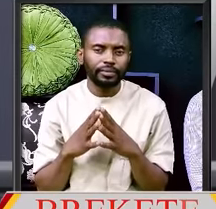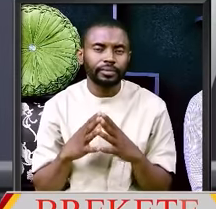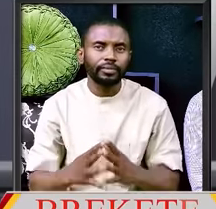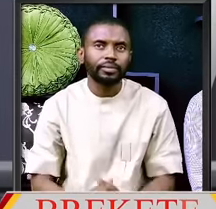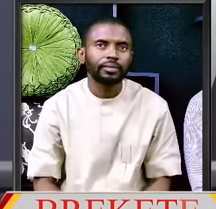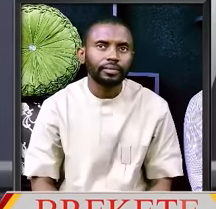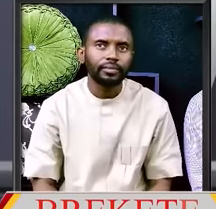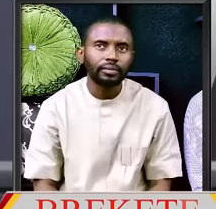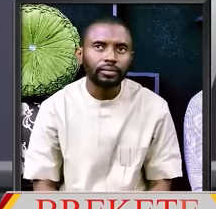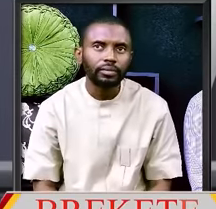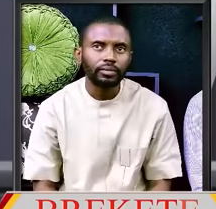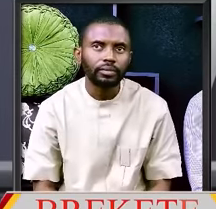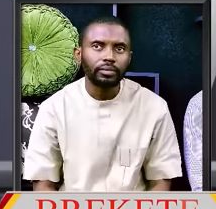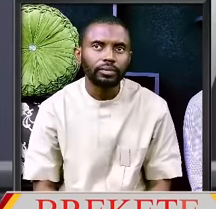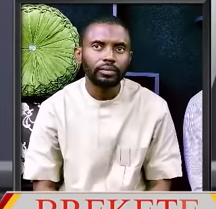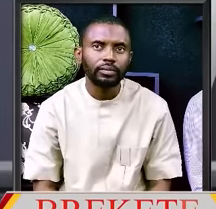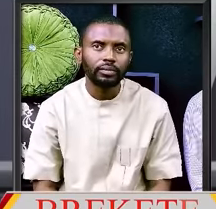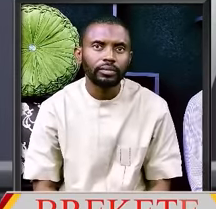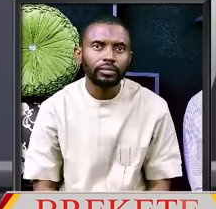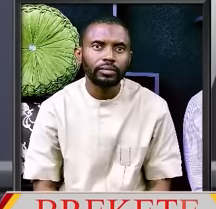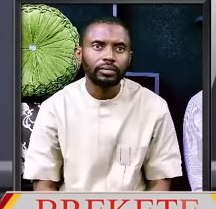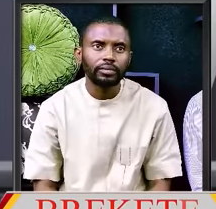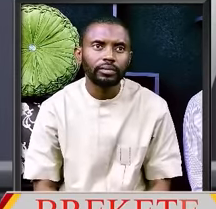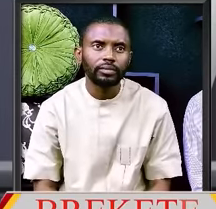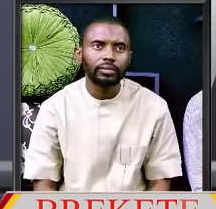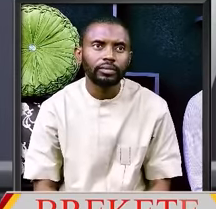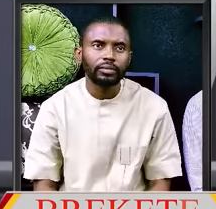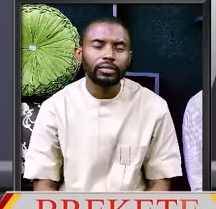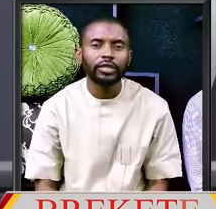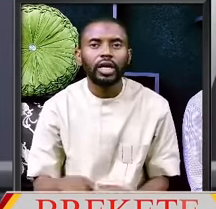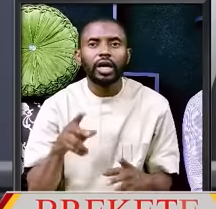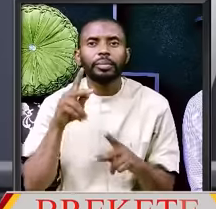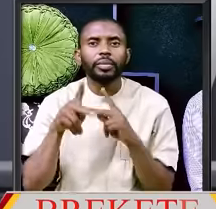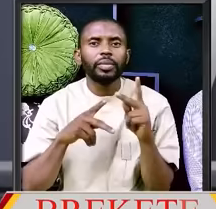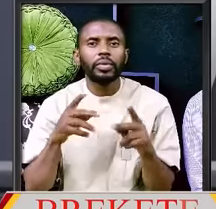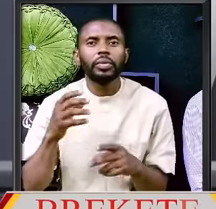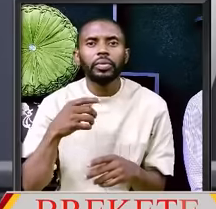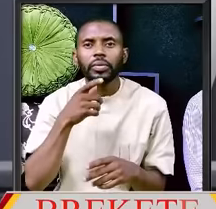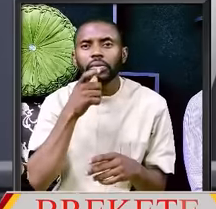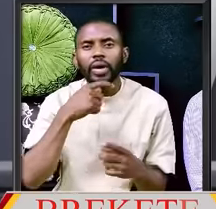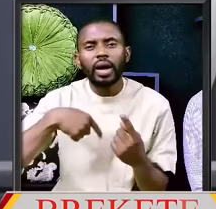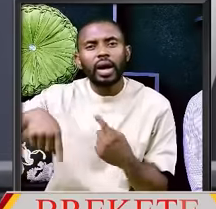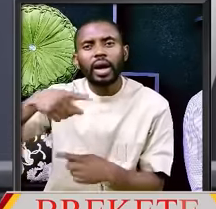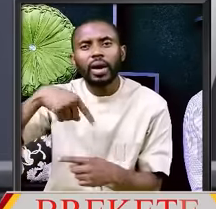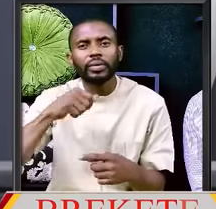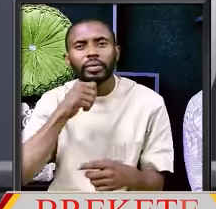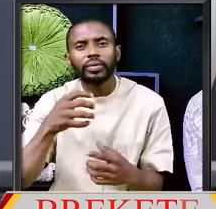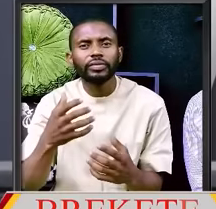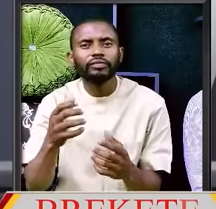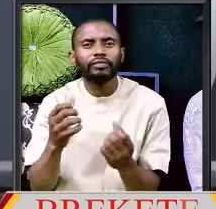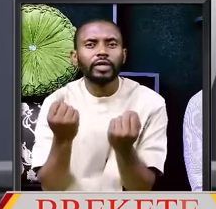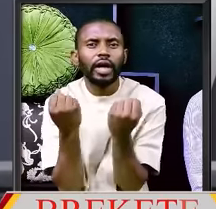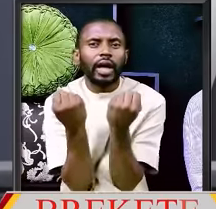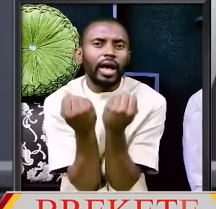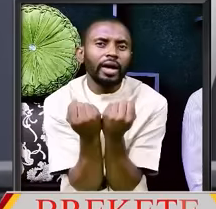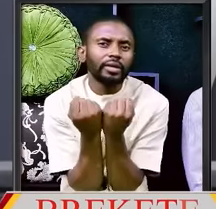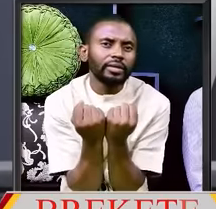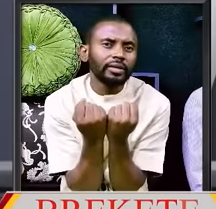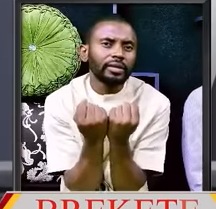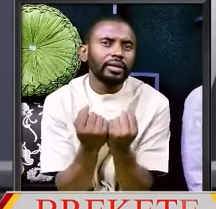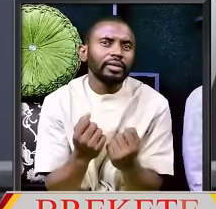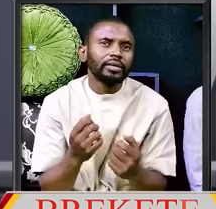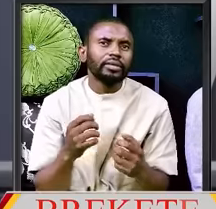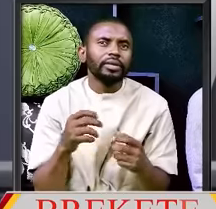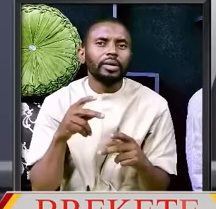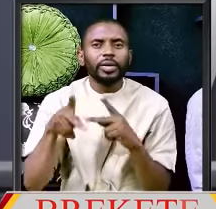Oga, they were not even in the cell. They were not arrested. That is what is even worrying most of us. After you leave